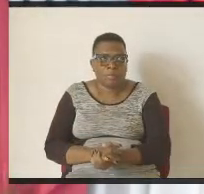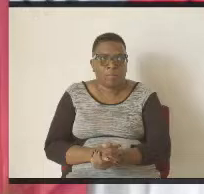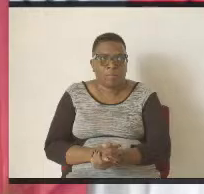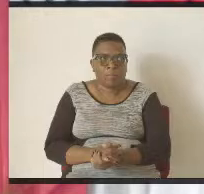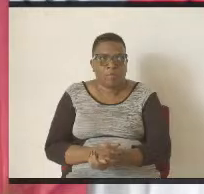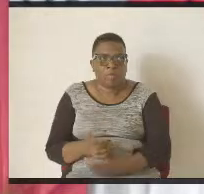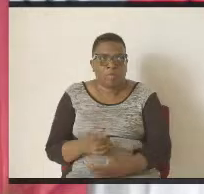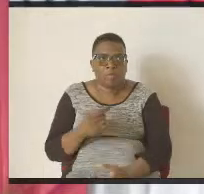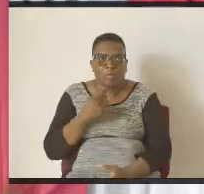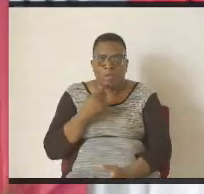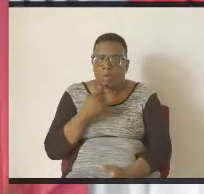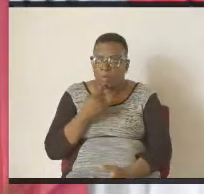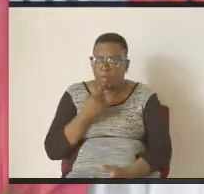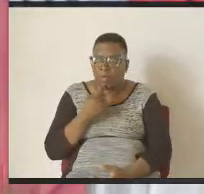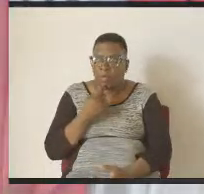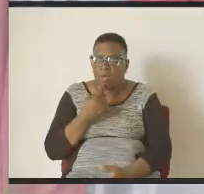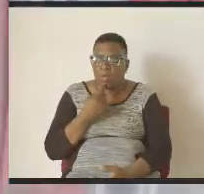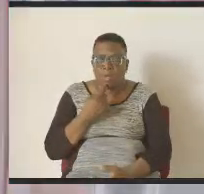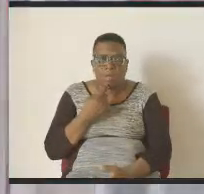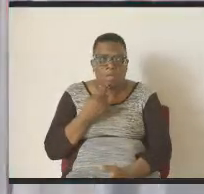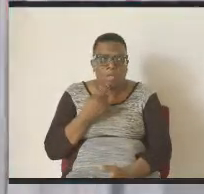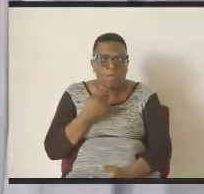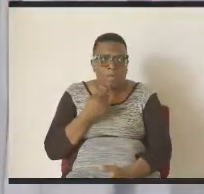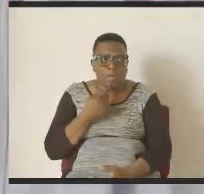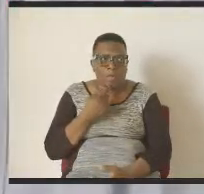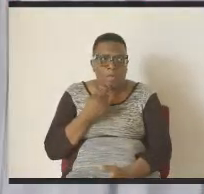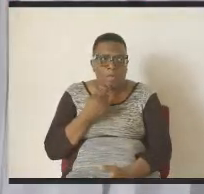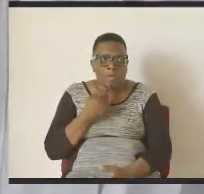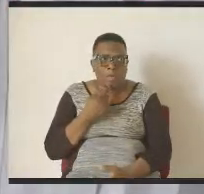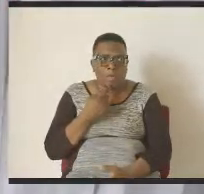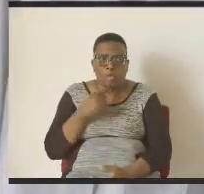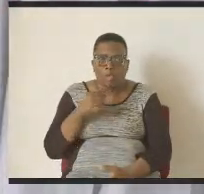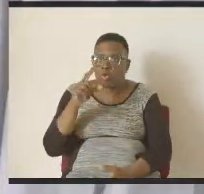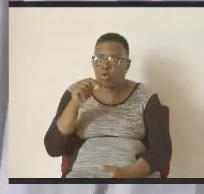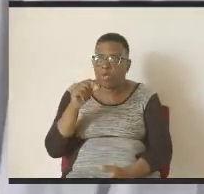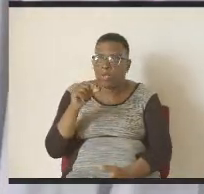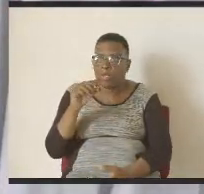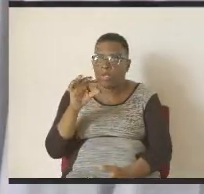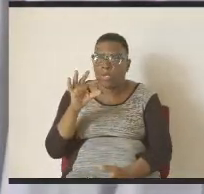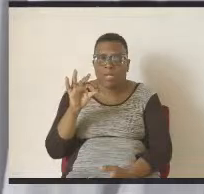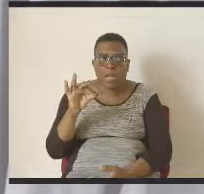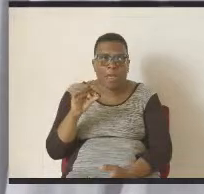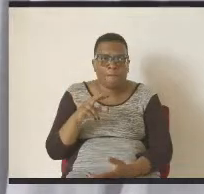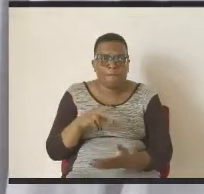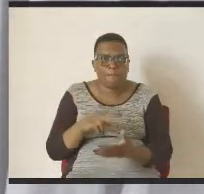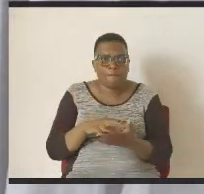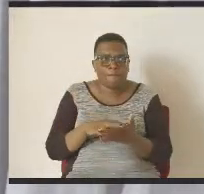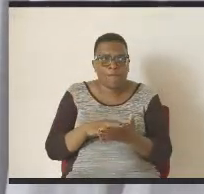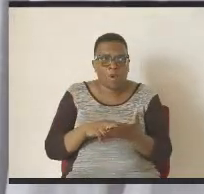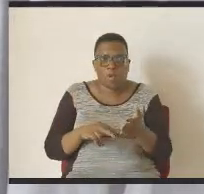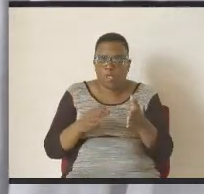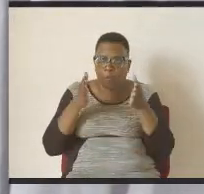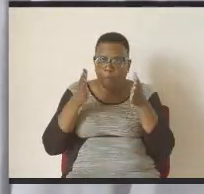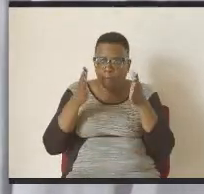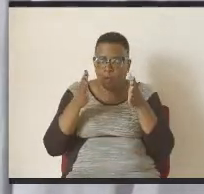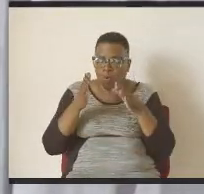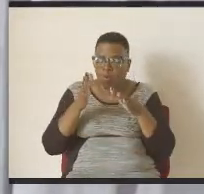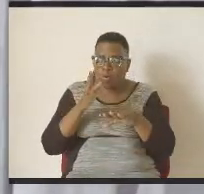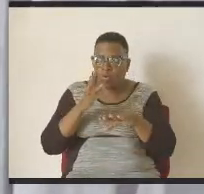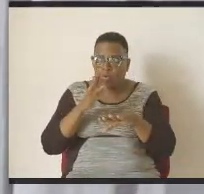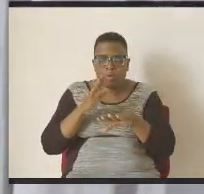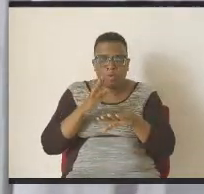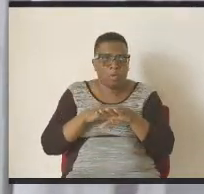sister stood up and shared about the turmoil, 29 of those verses focus on the